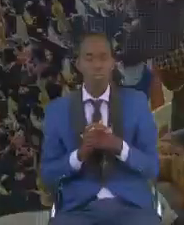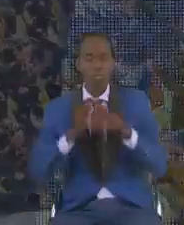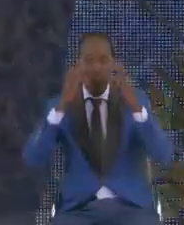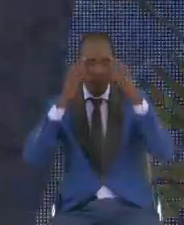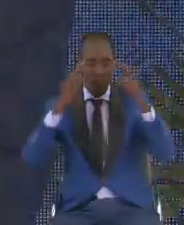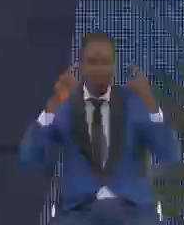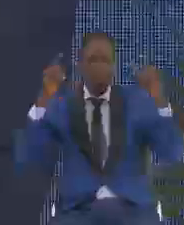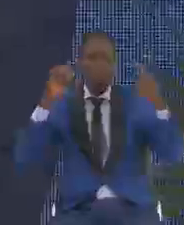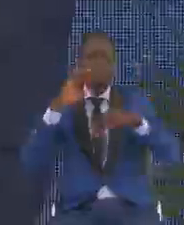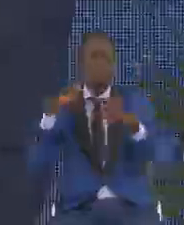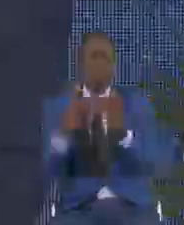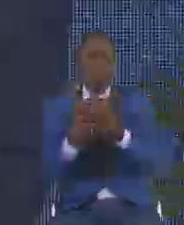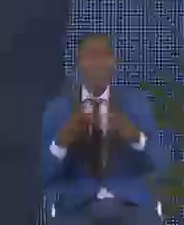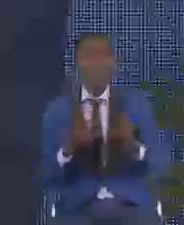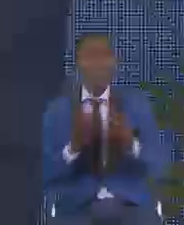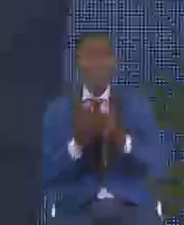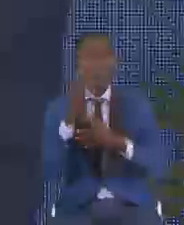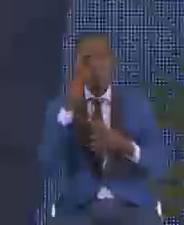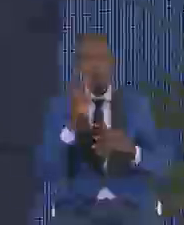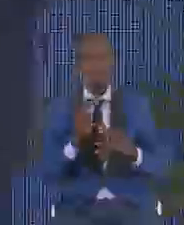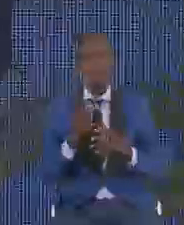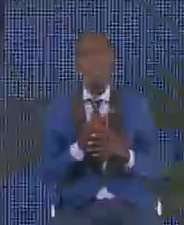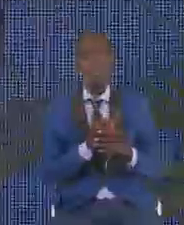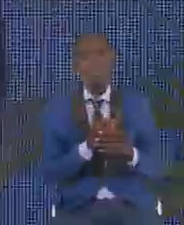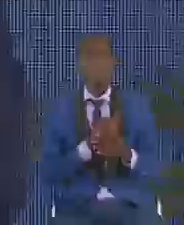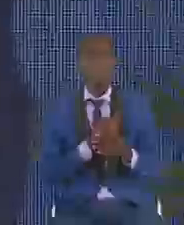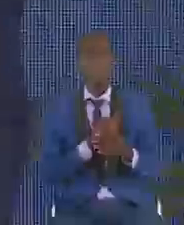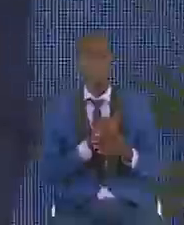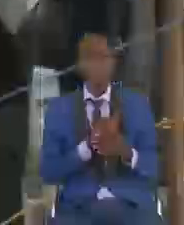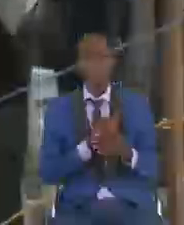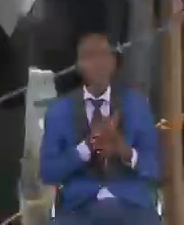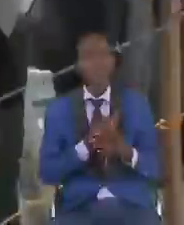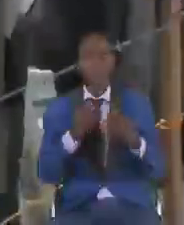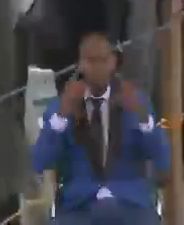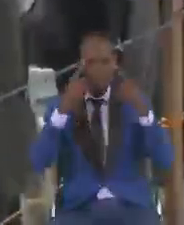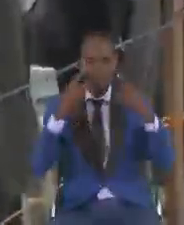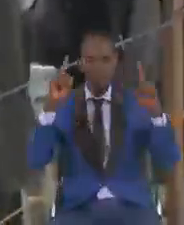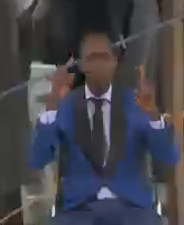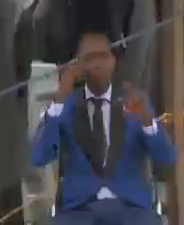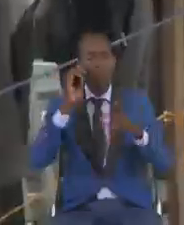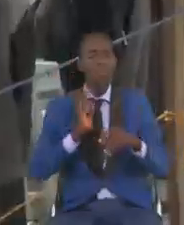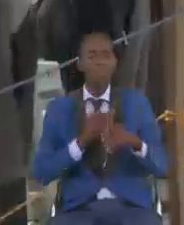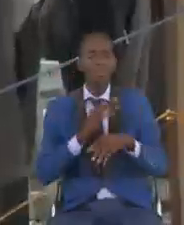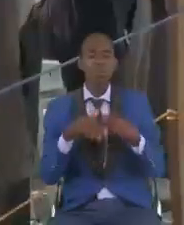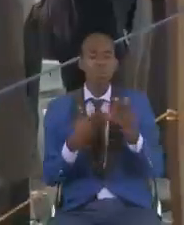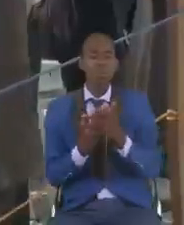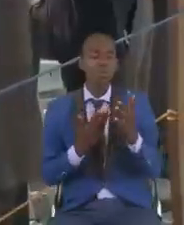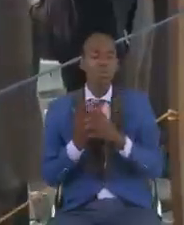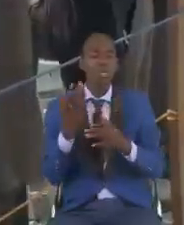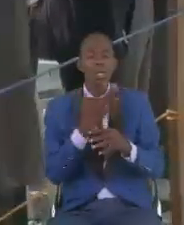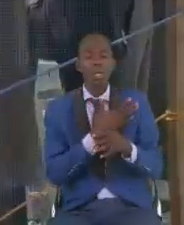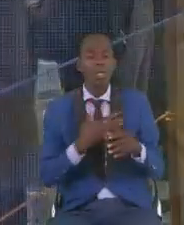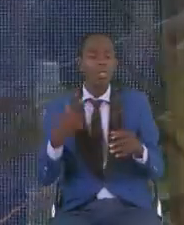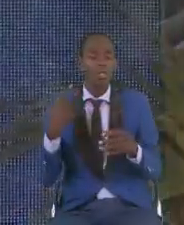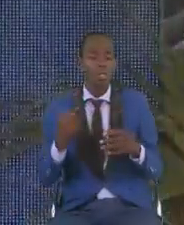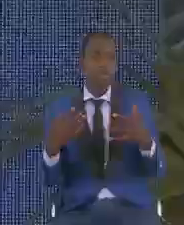Success all the way through. Amen. Accomplishment all the way through. Amen. And the new